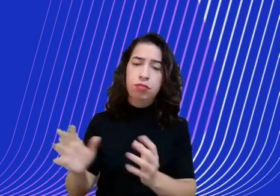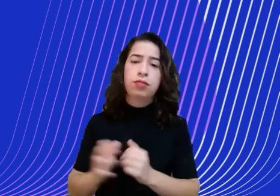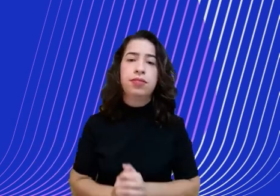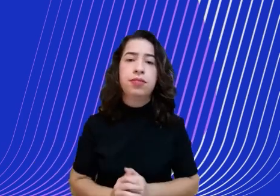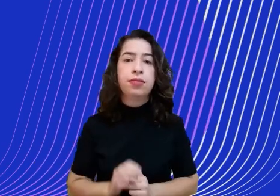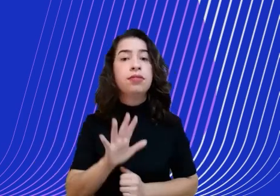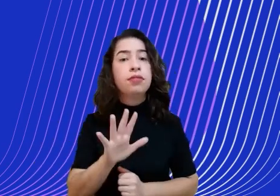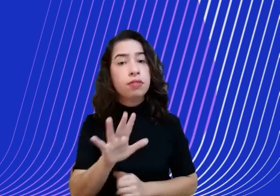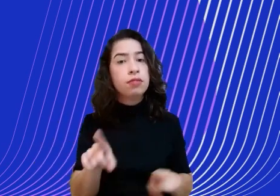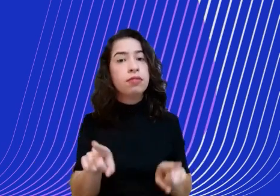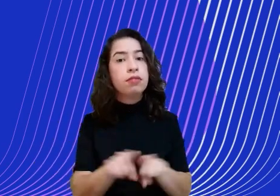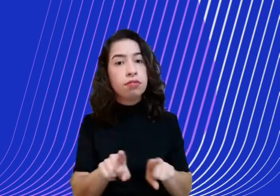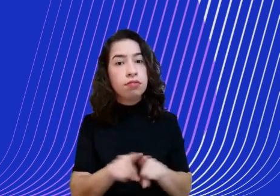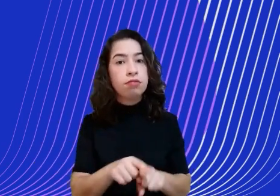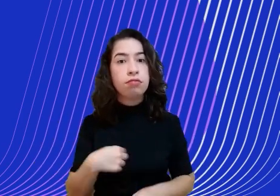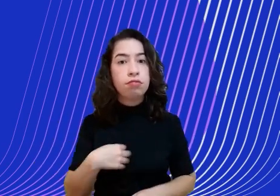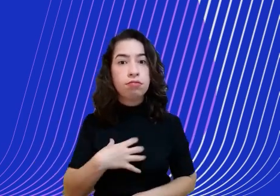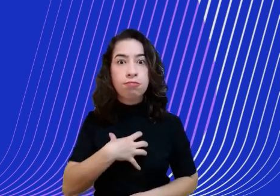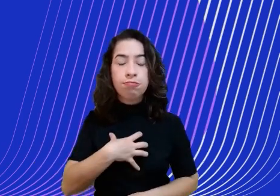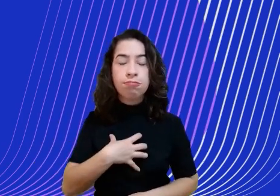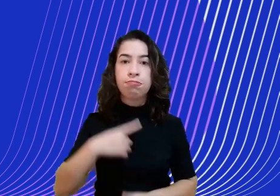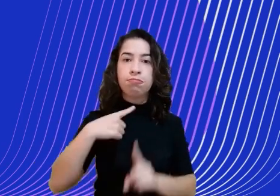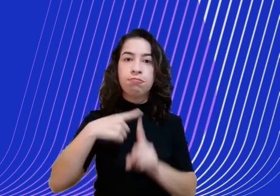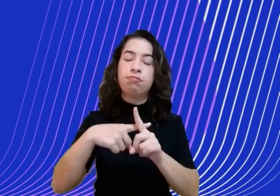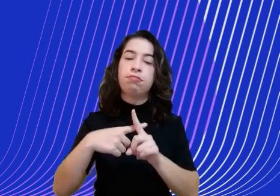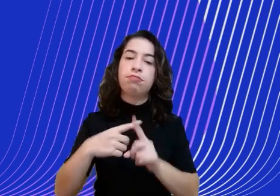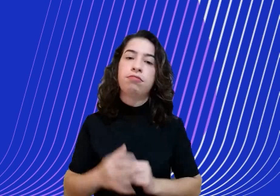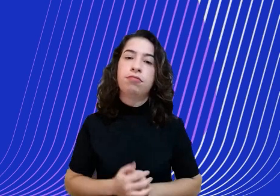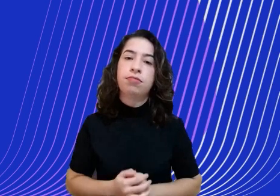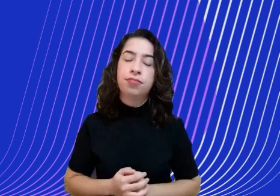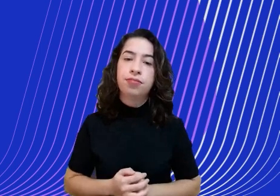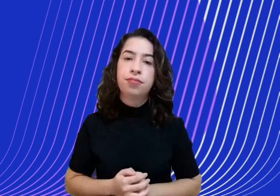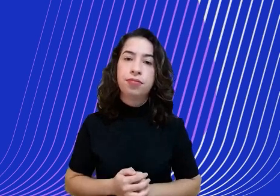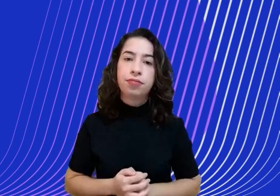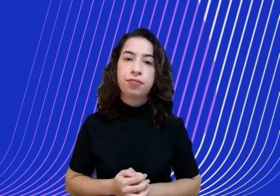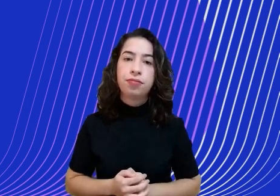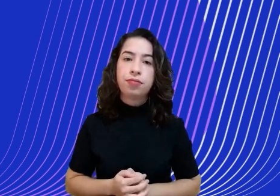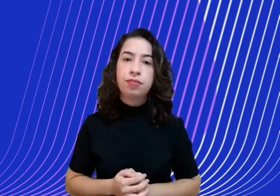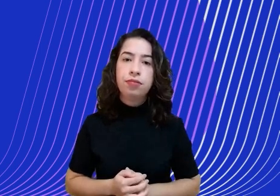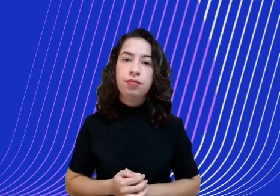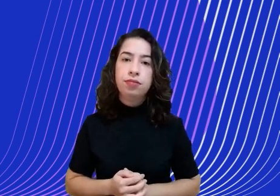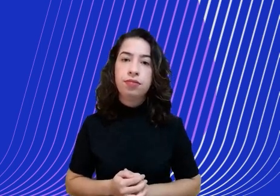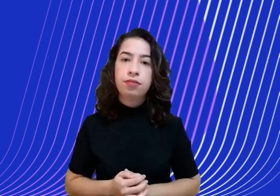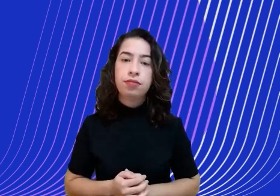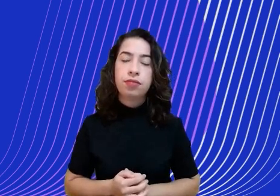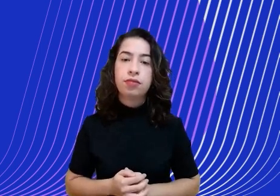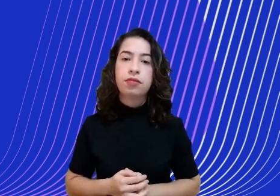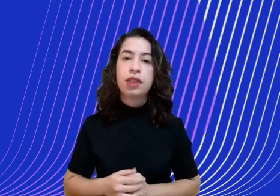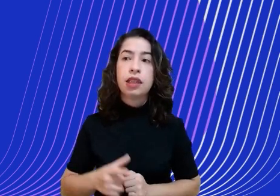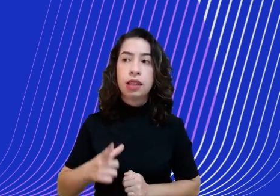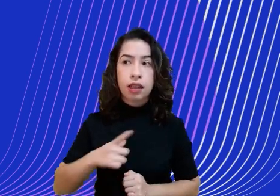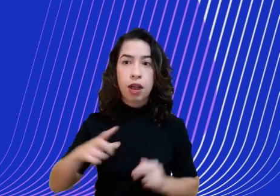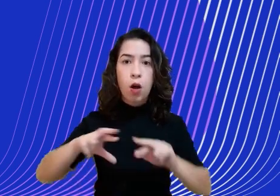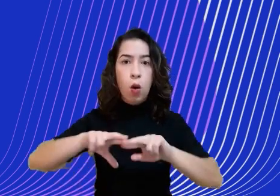I'm also optimistic, realistic. I think that we have a lot of positive